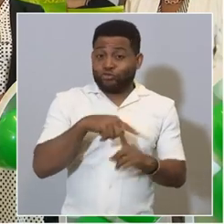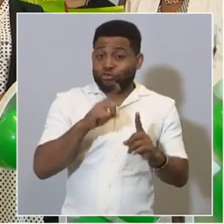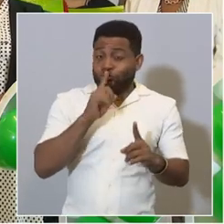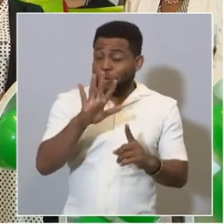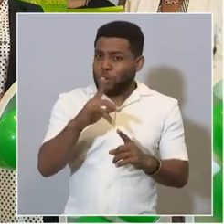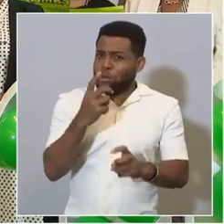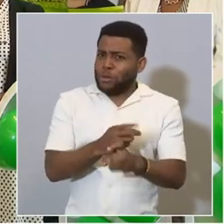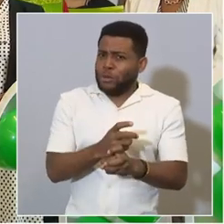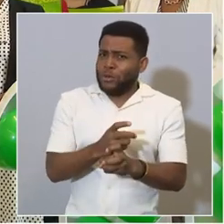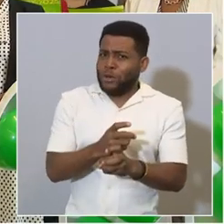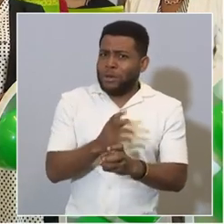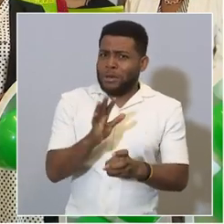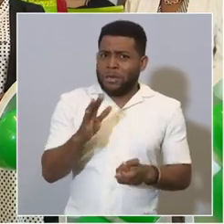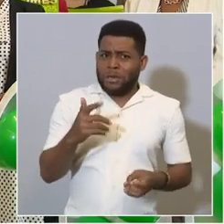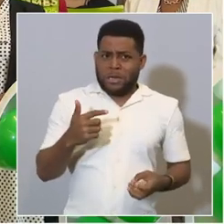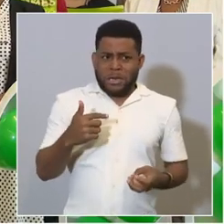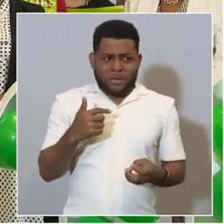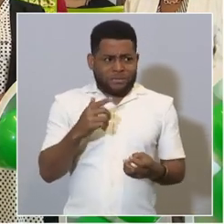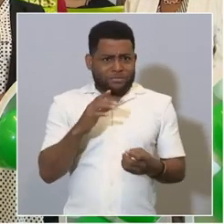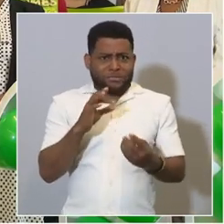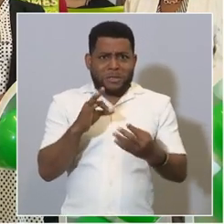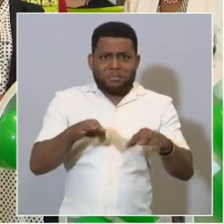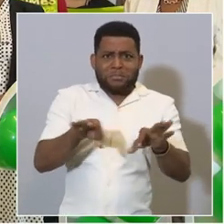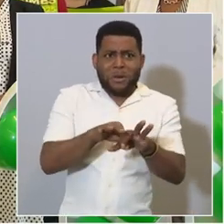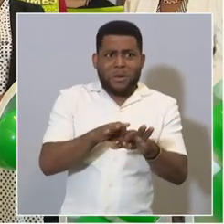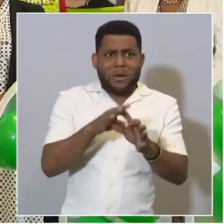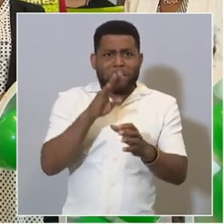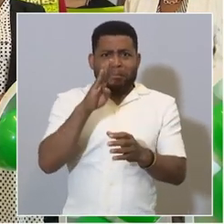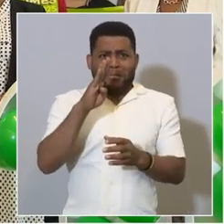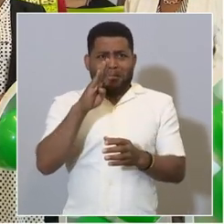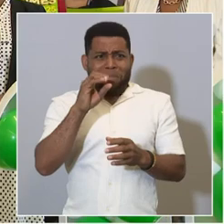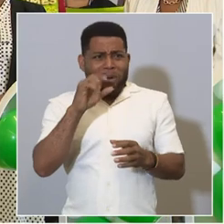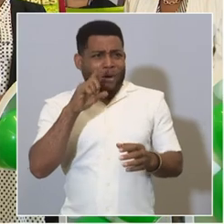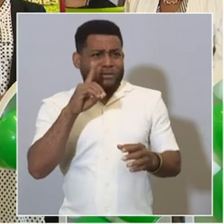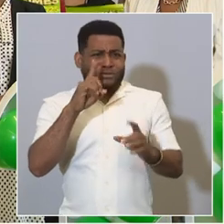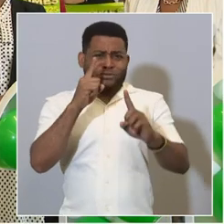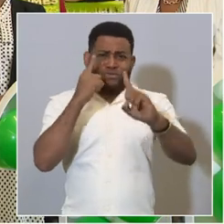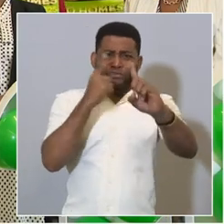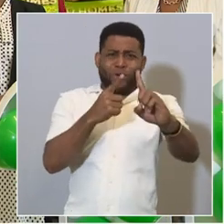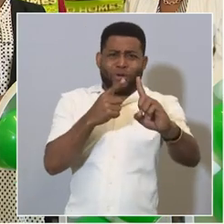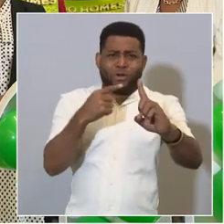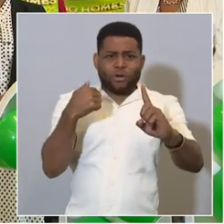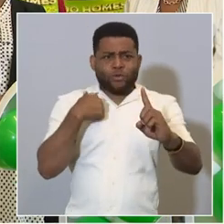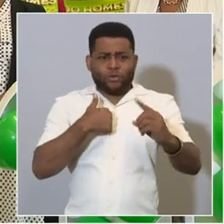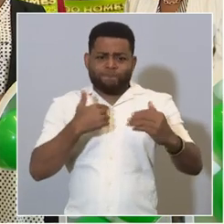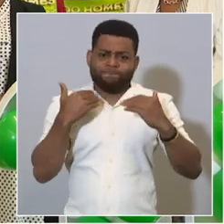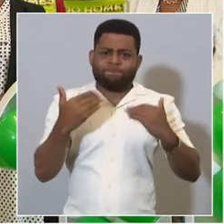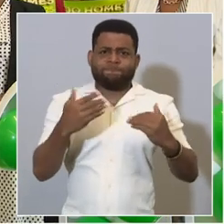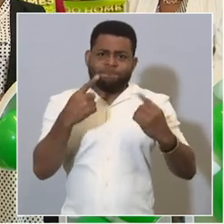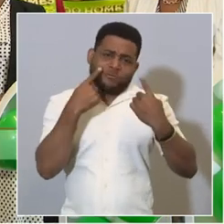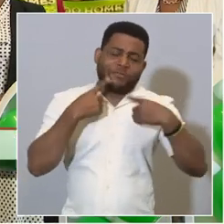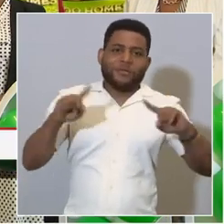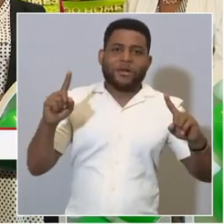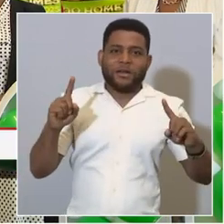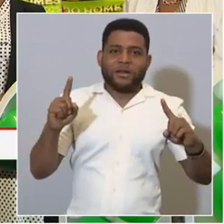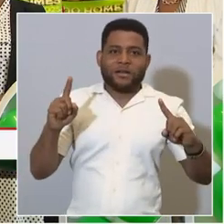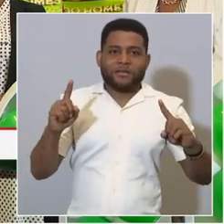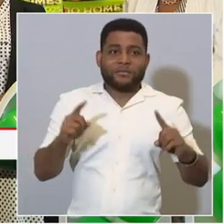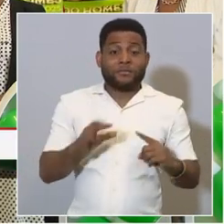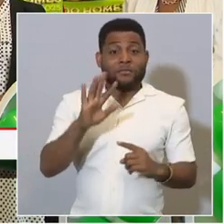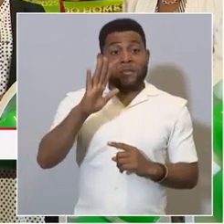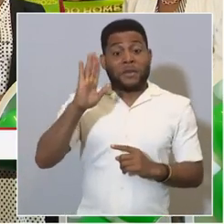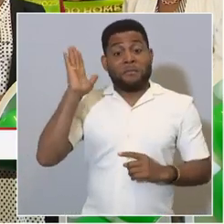meeting such a bold goal that was established 5 years ago at a time before people knew what was to